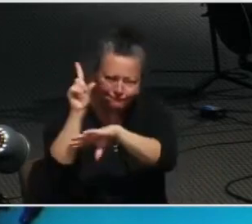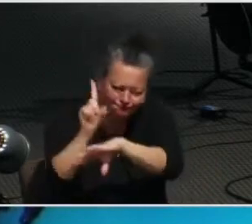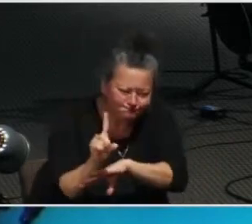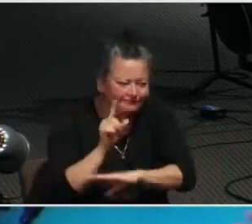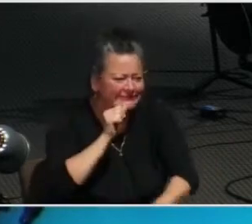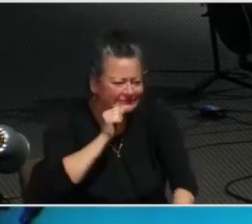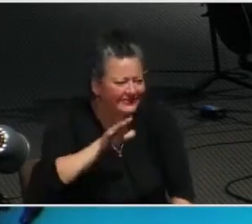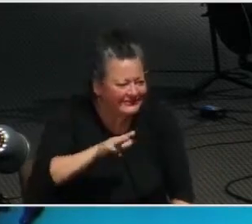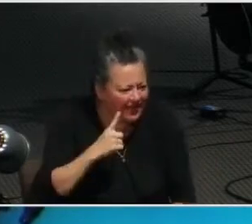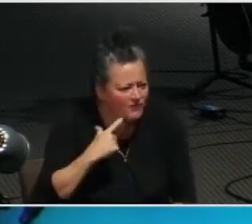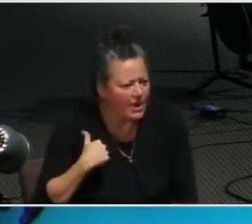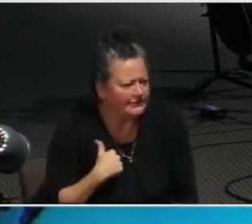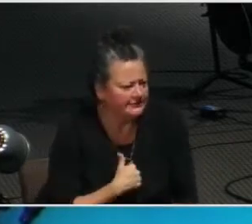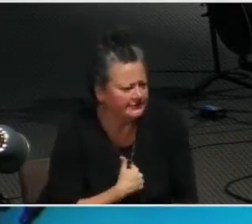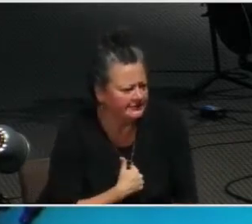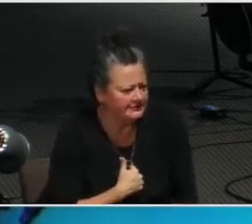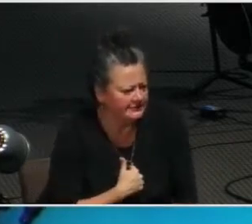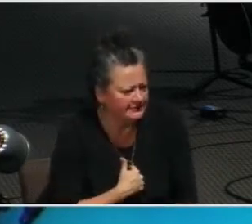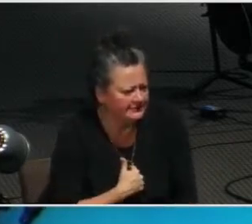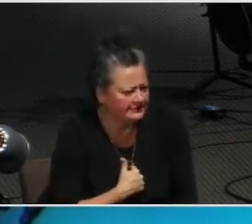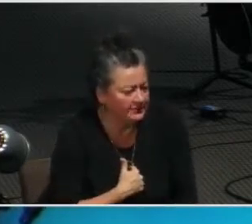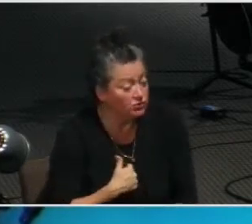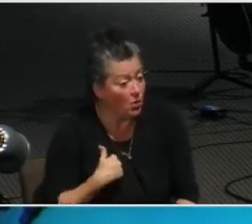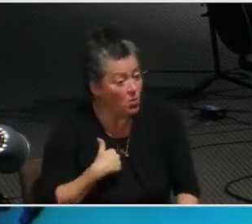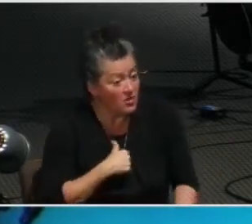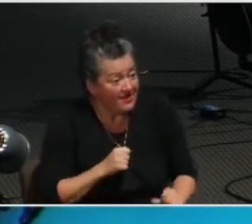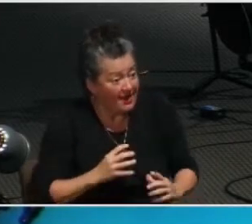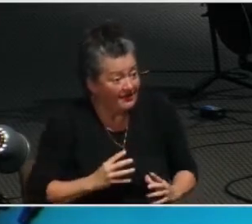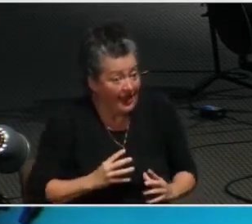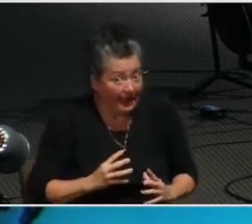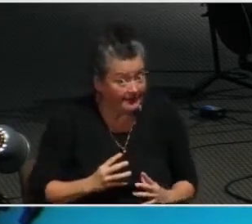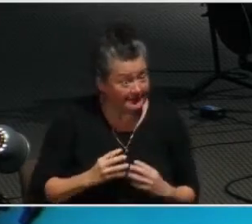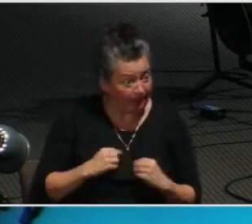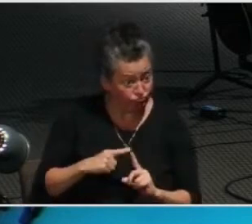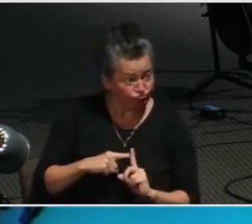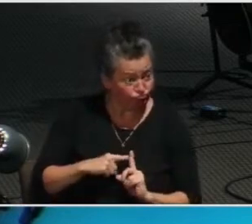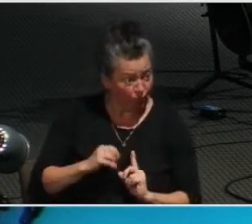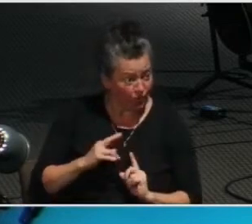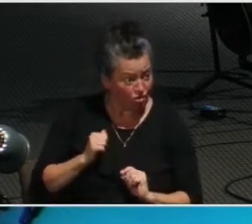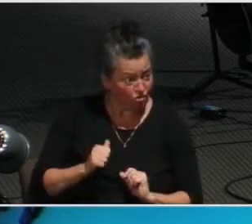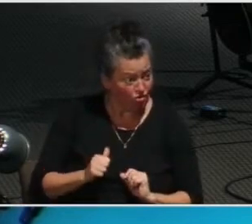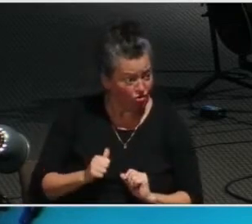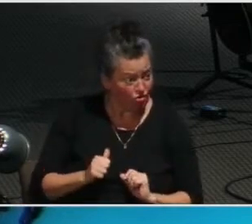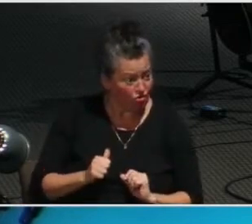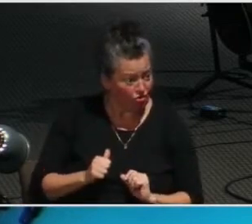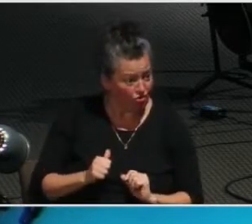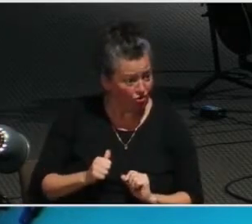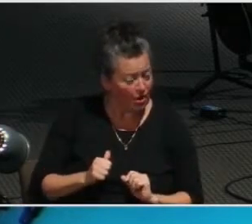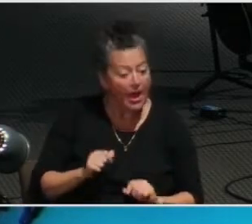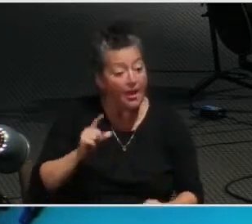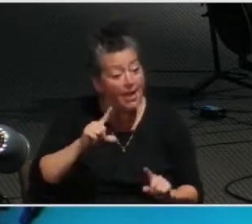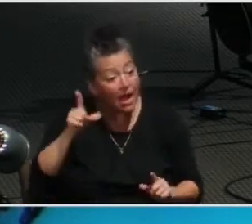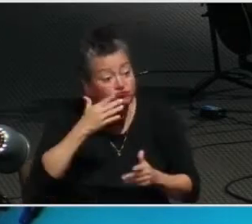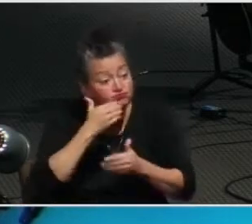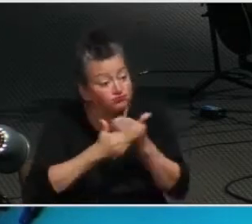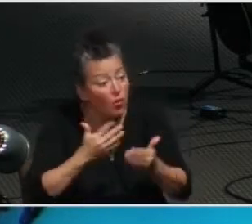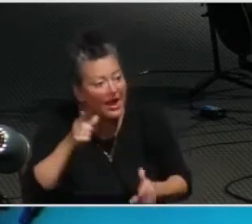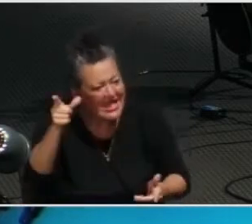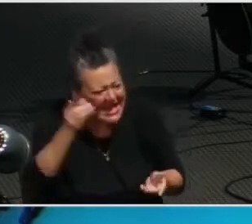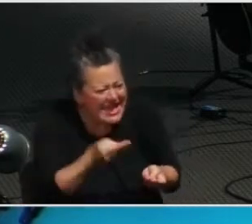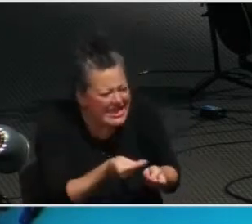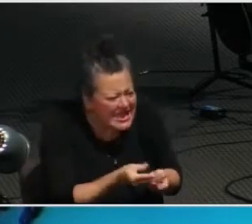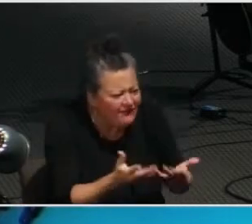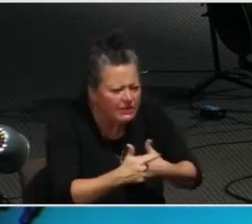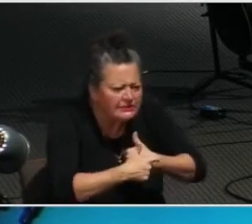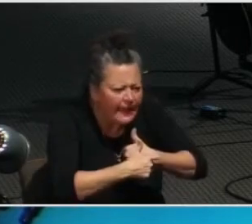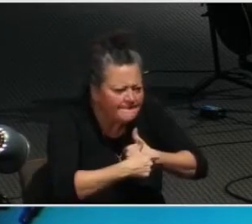people years of life to turn away from their oppressive ways and receive his grace. Yet one day God's